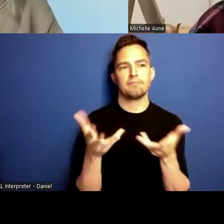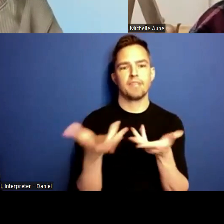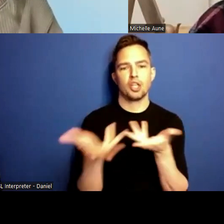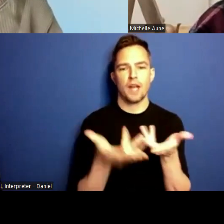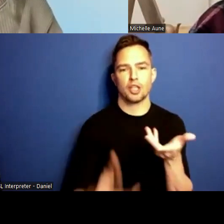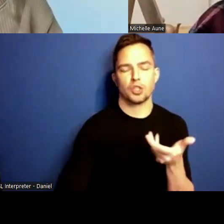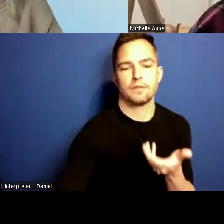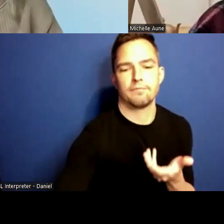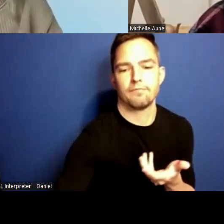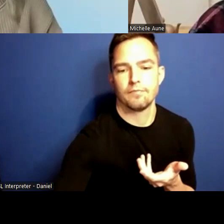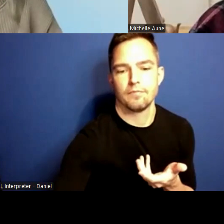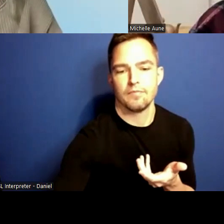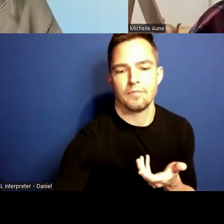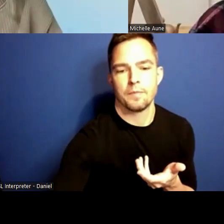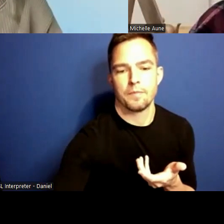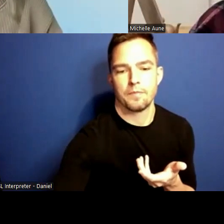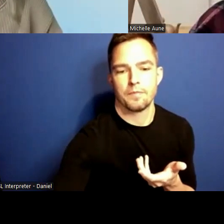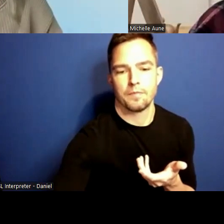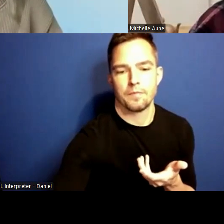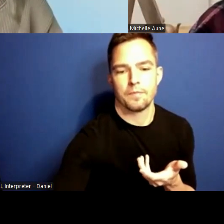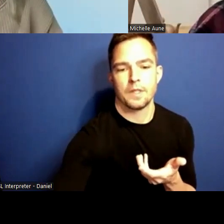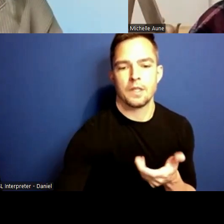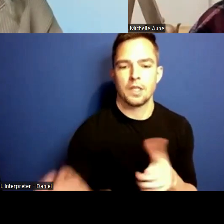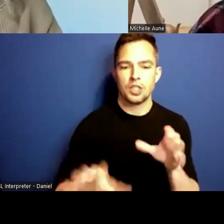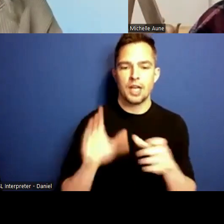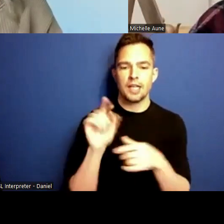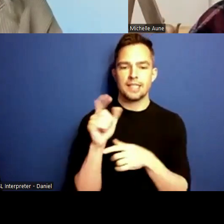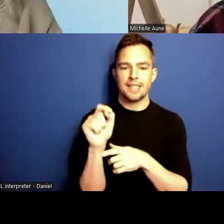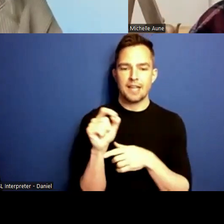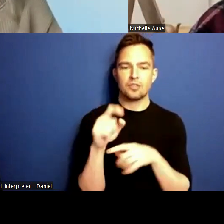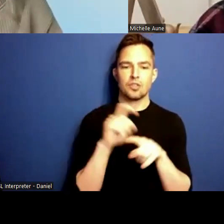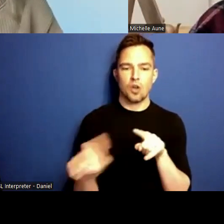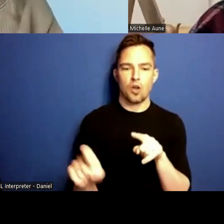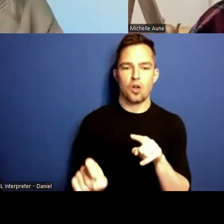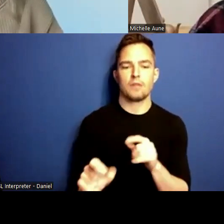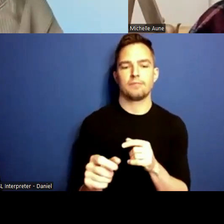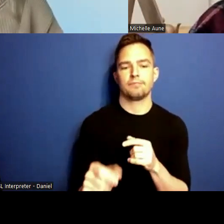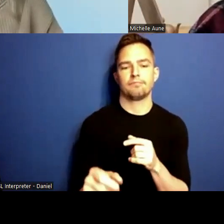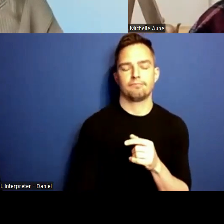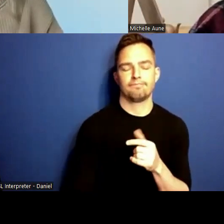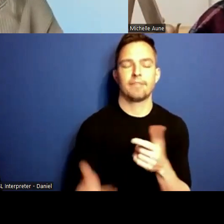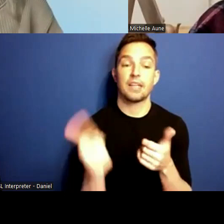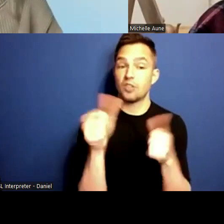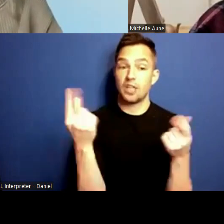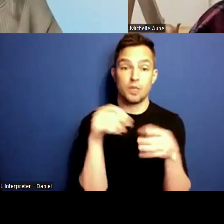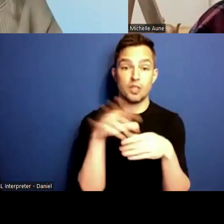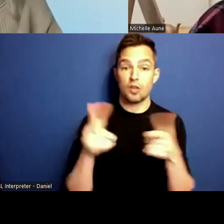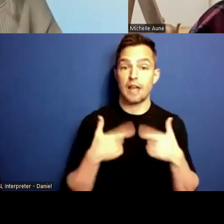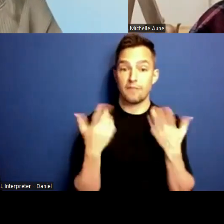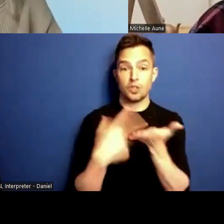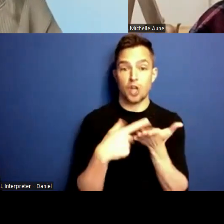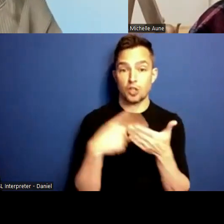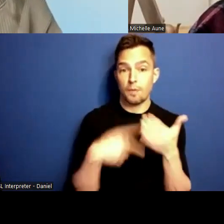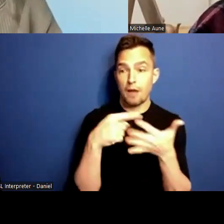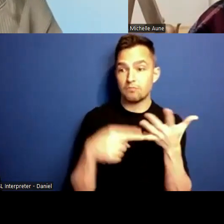interaction. So whether it's chat or text or call, is this something, is there anyone in your life you can talk to about this? If